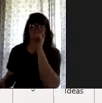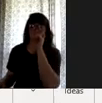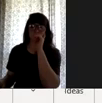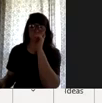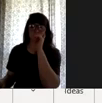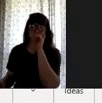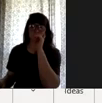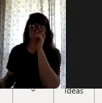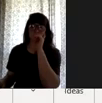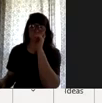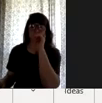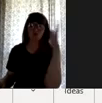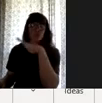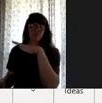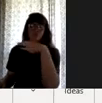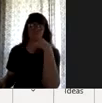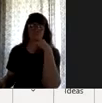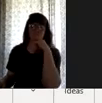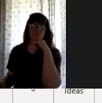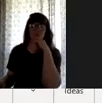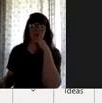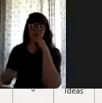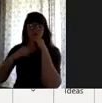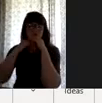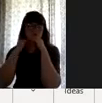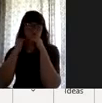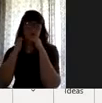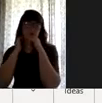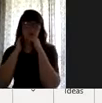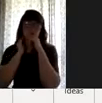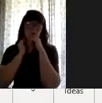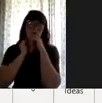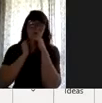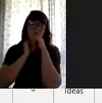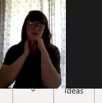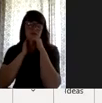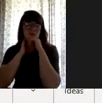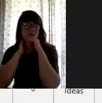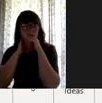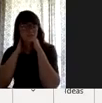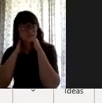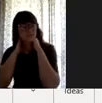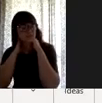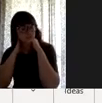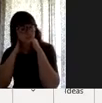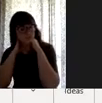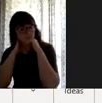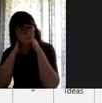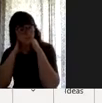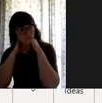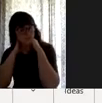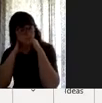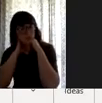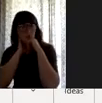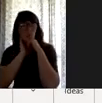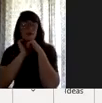is used for all three columns. Right. And context determines how it's being used. Same thing with sanctification and